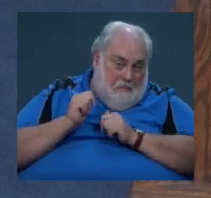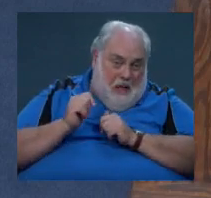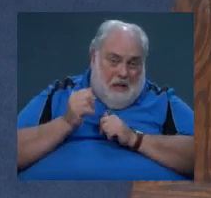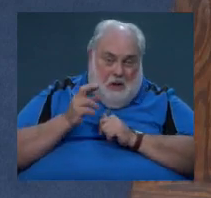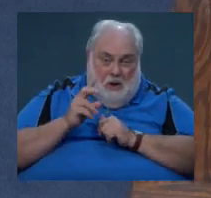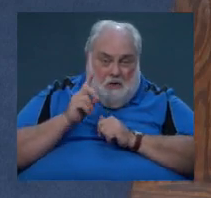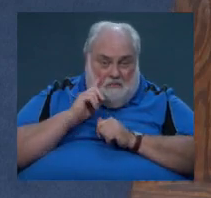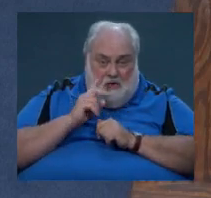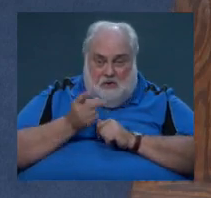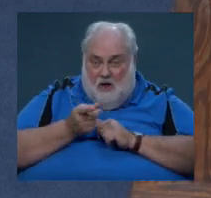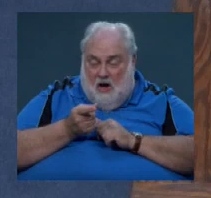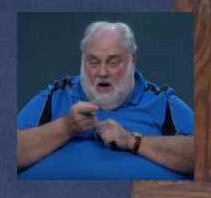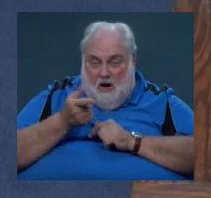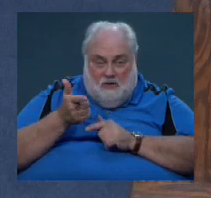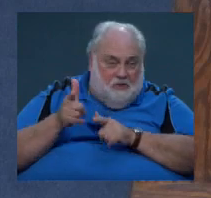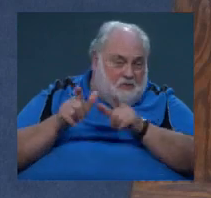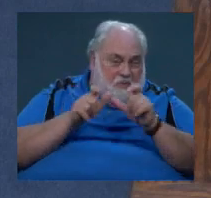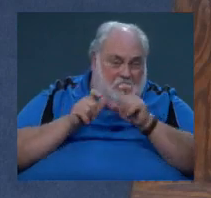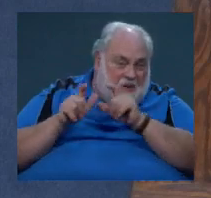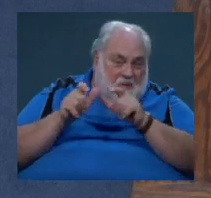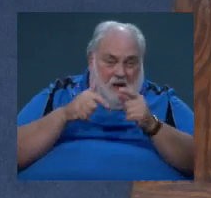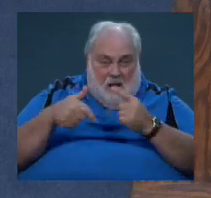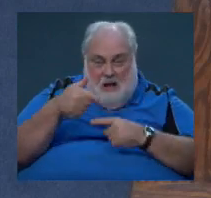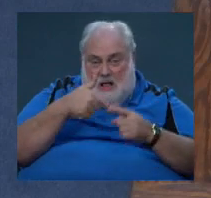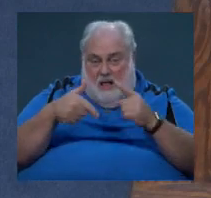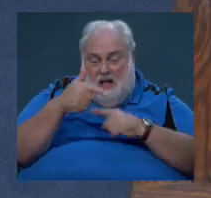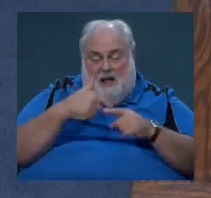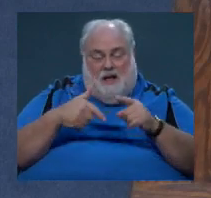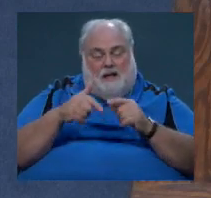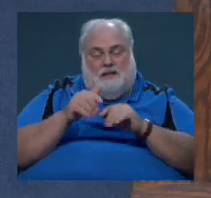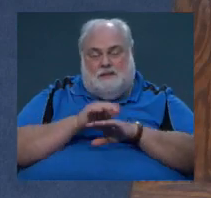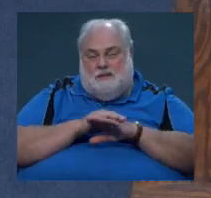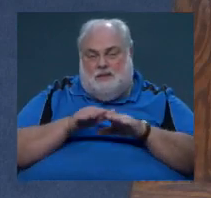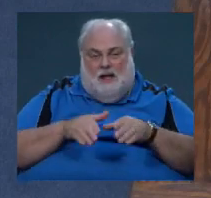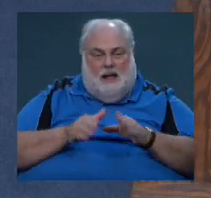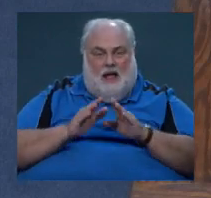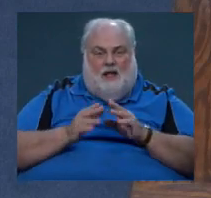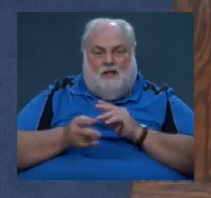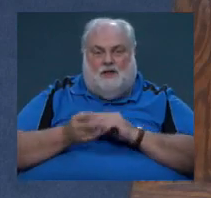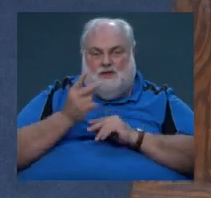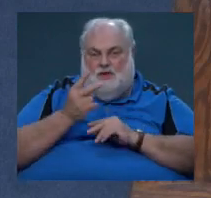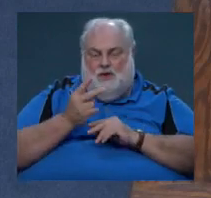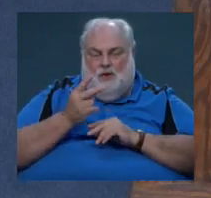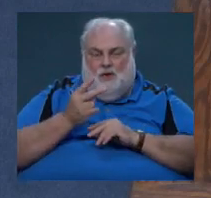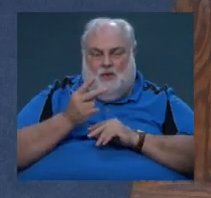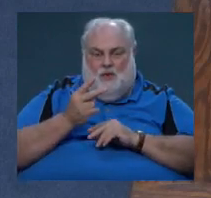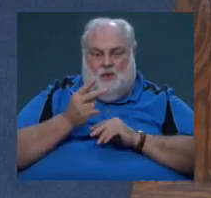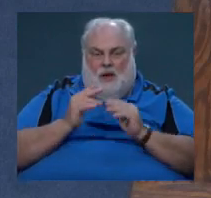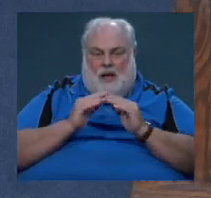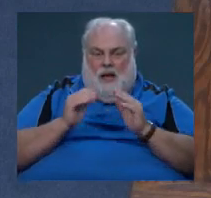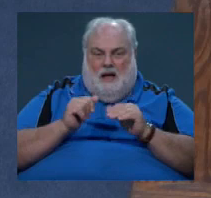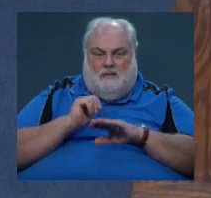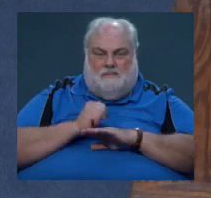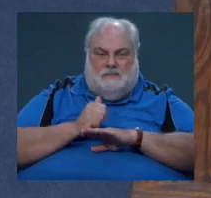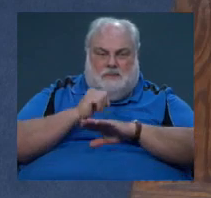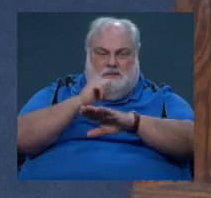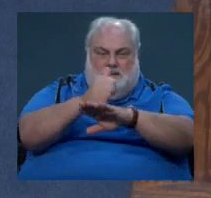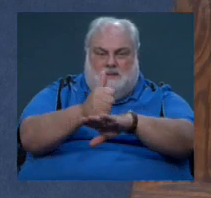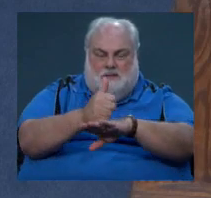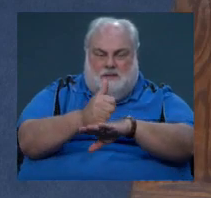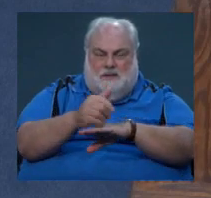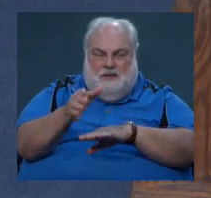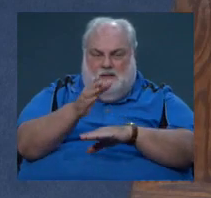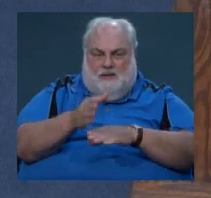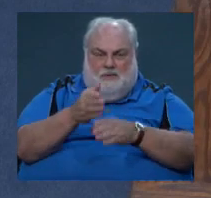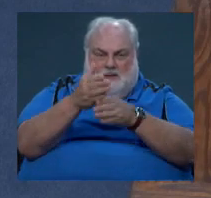the dog to run around in, but I ask you not to allow the variance for two habitable structures. You're never going to be